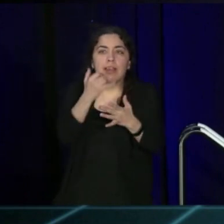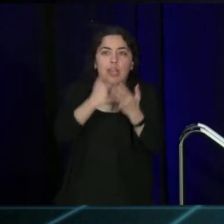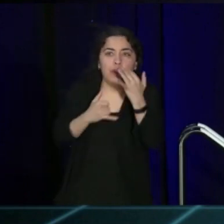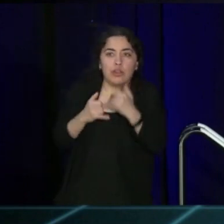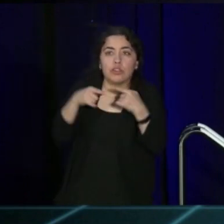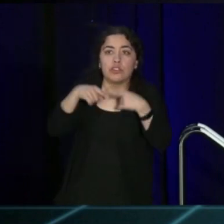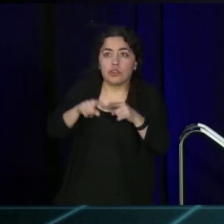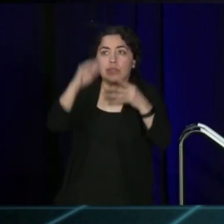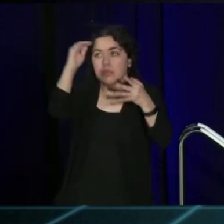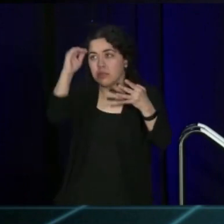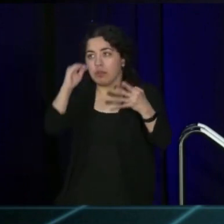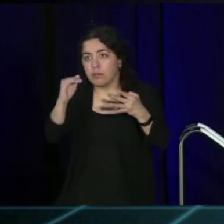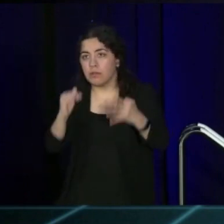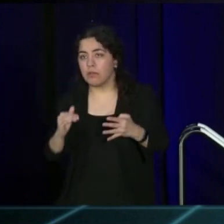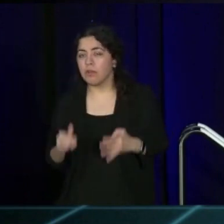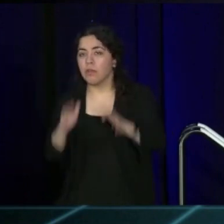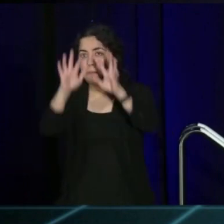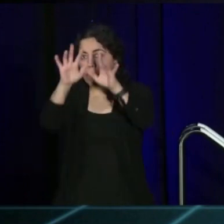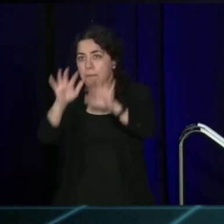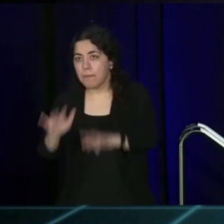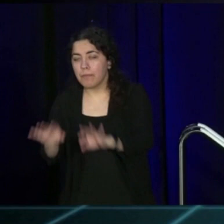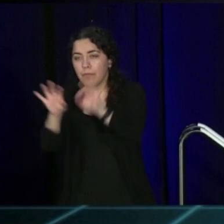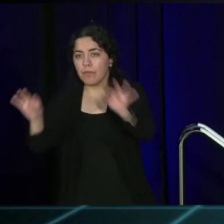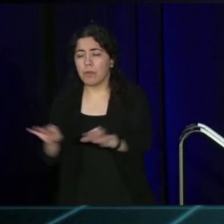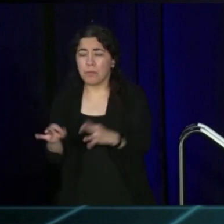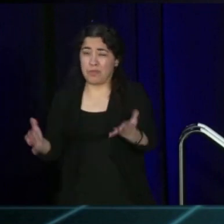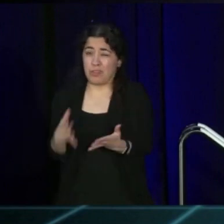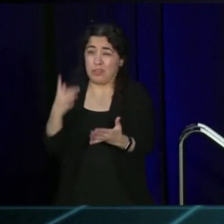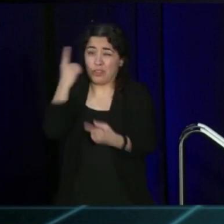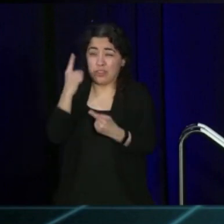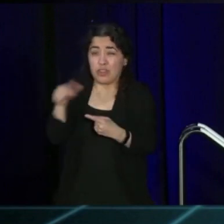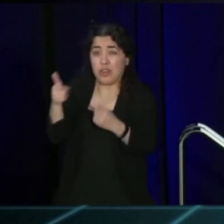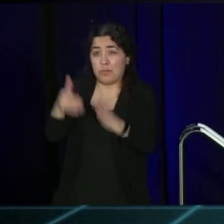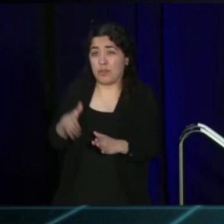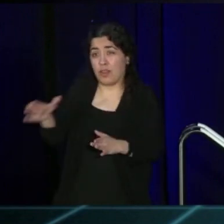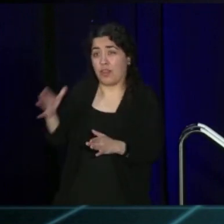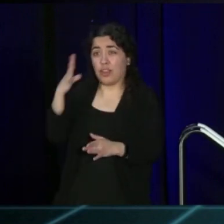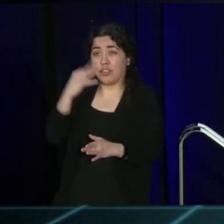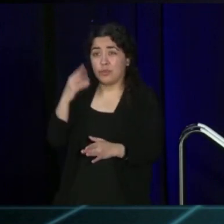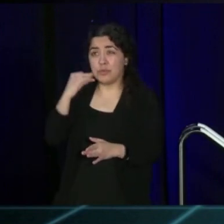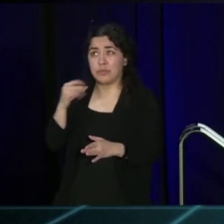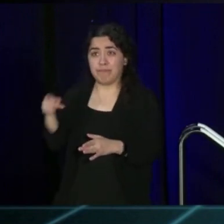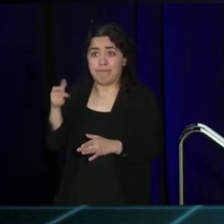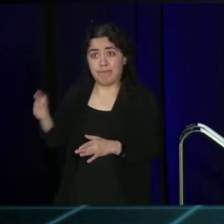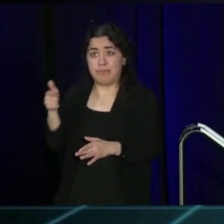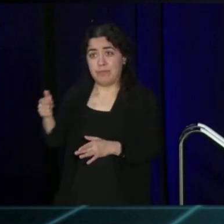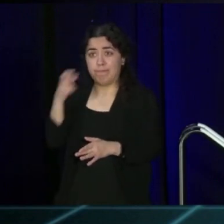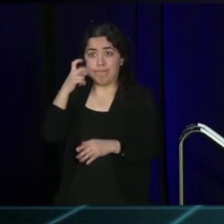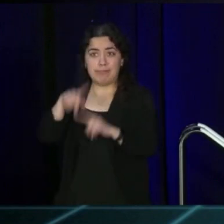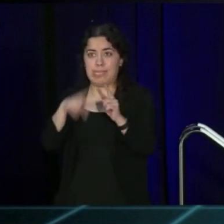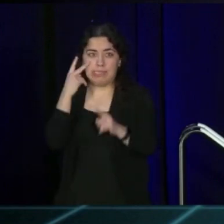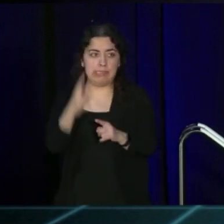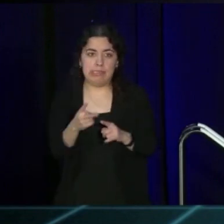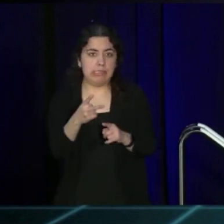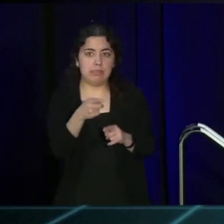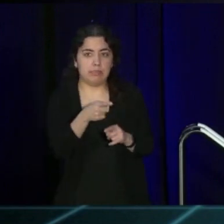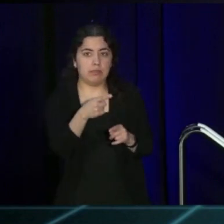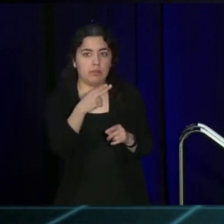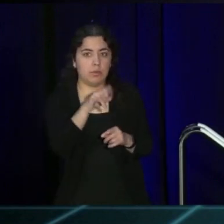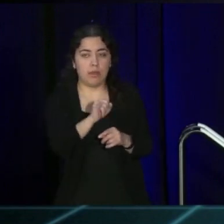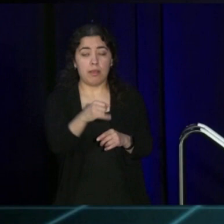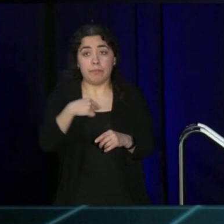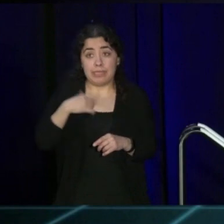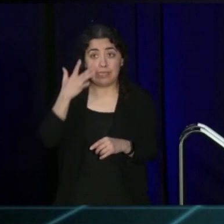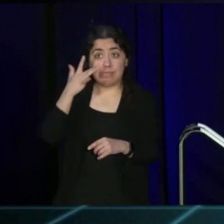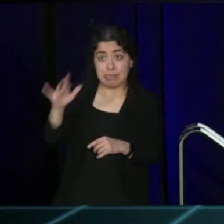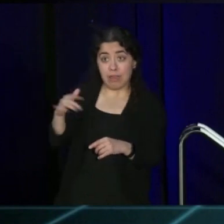But here we also need to consider an experience for somebody who cannot see the UI. So as a sighted user, I click the submit button and I see a lot of these red